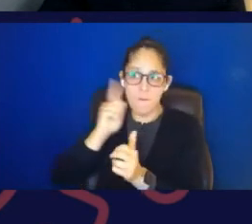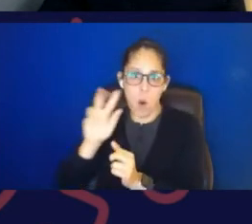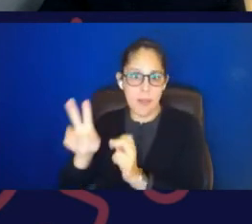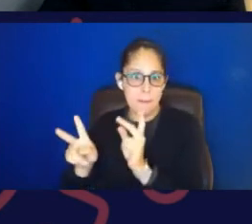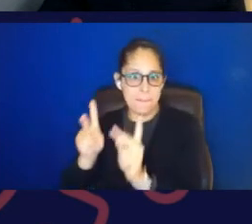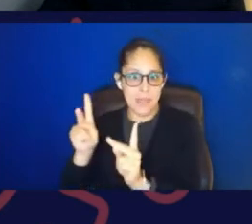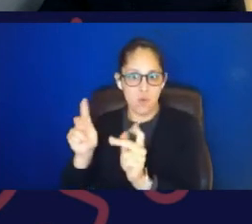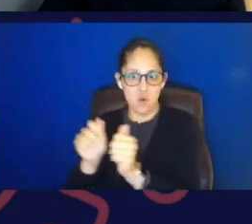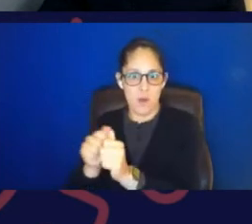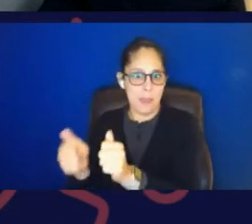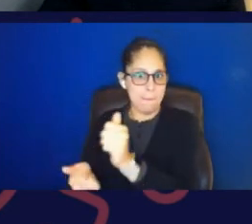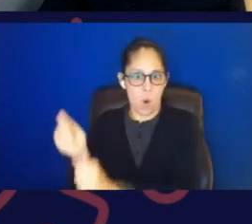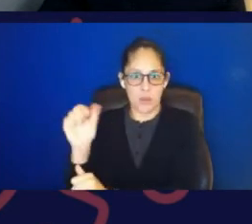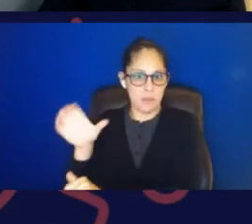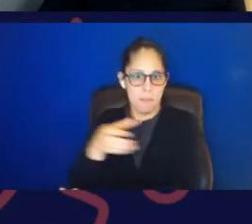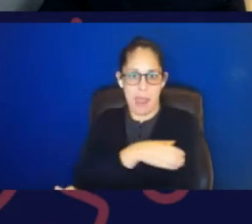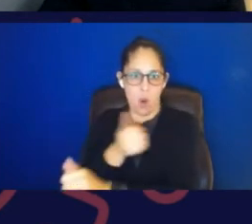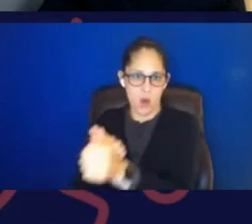like